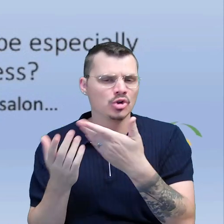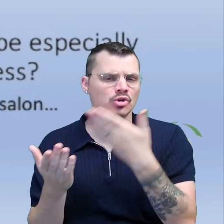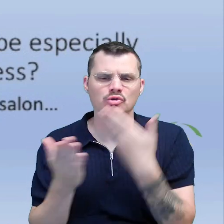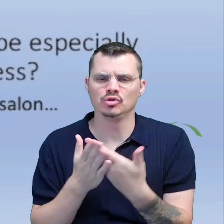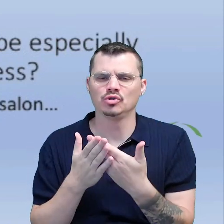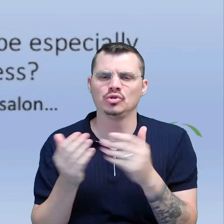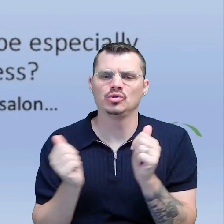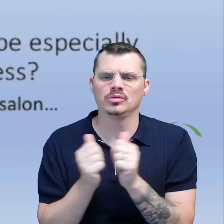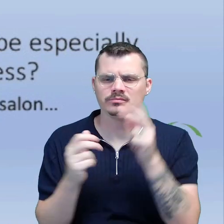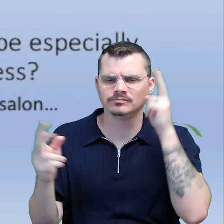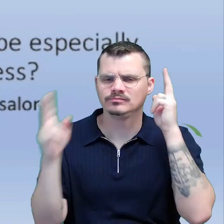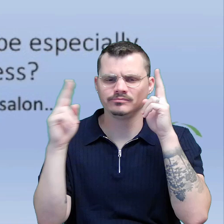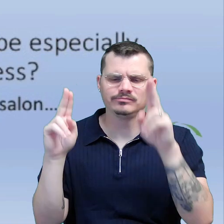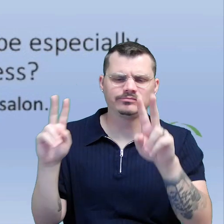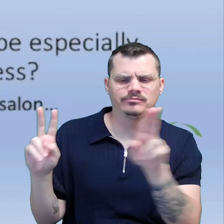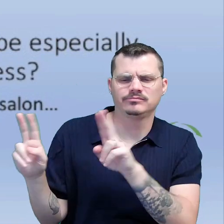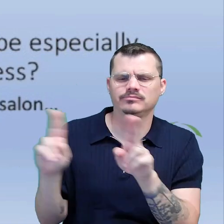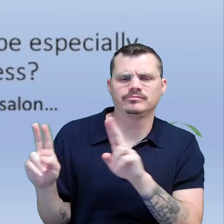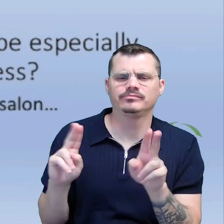look really good,